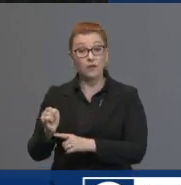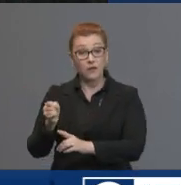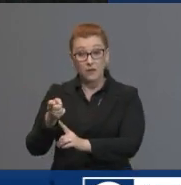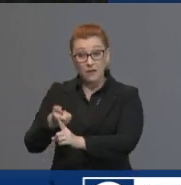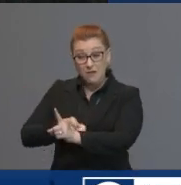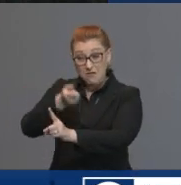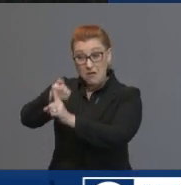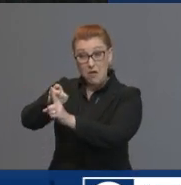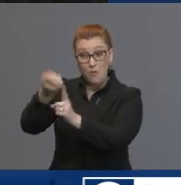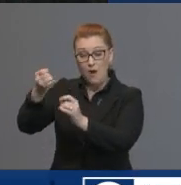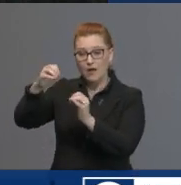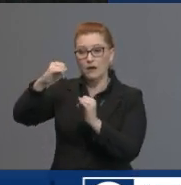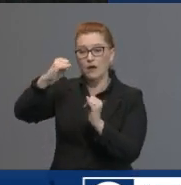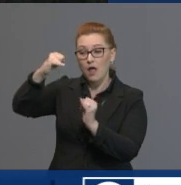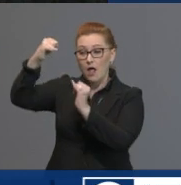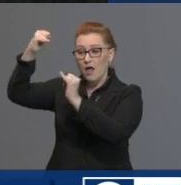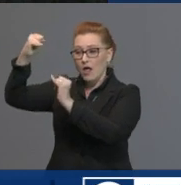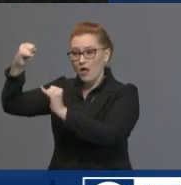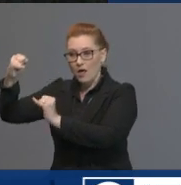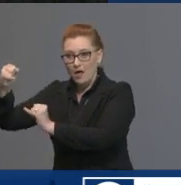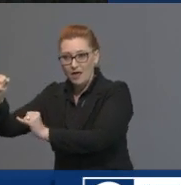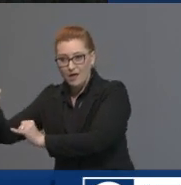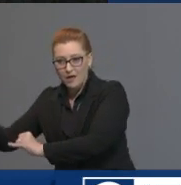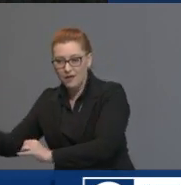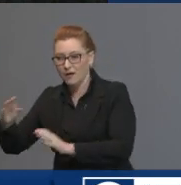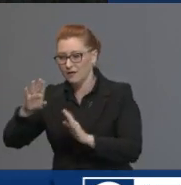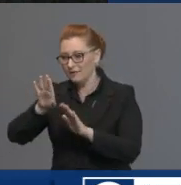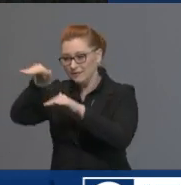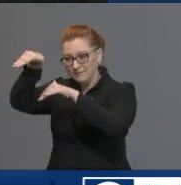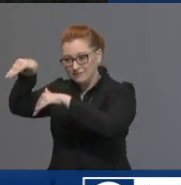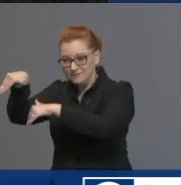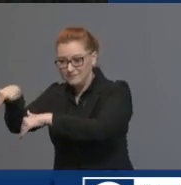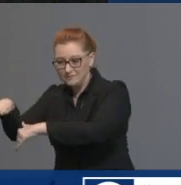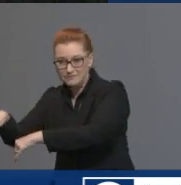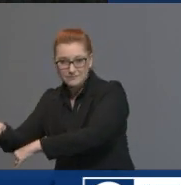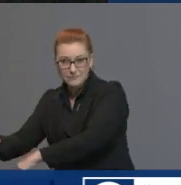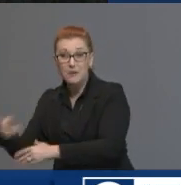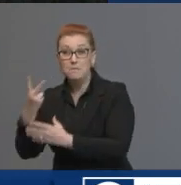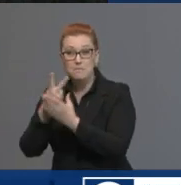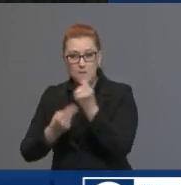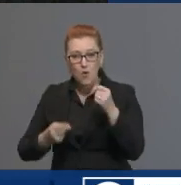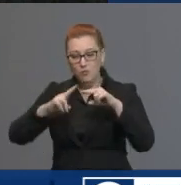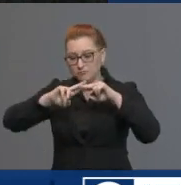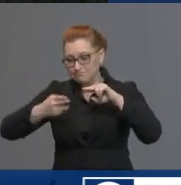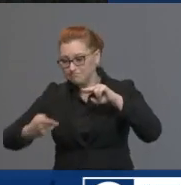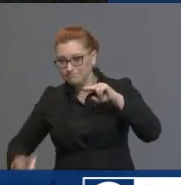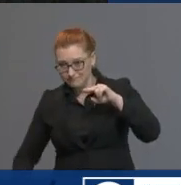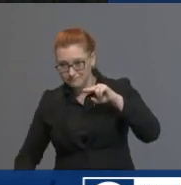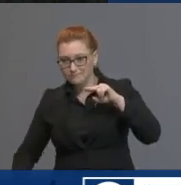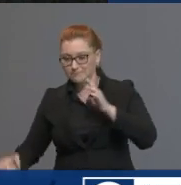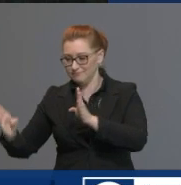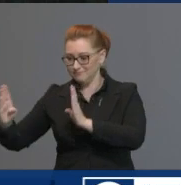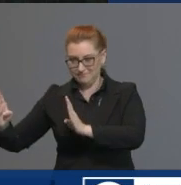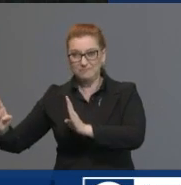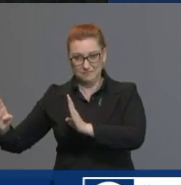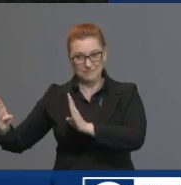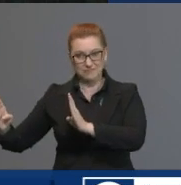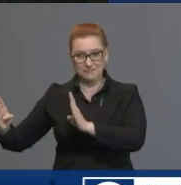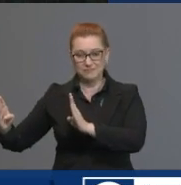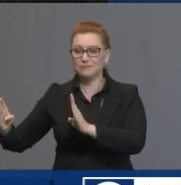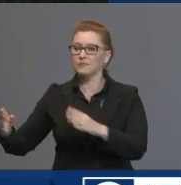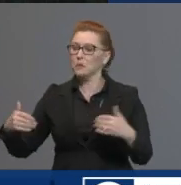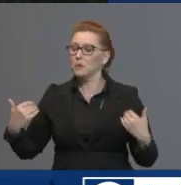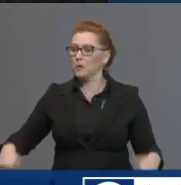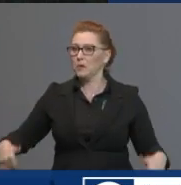downward trajectory in COVID-like illness and in influenza-like illness over the next 4